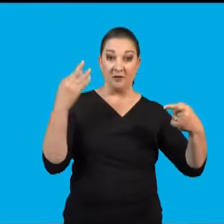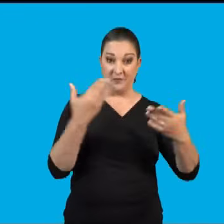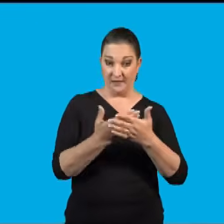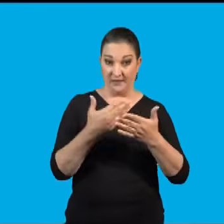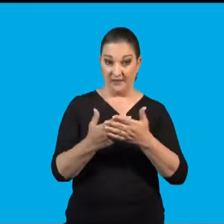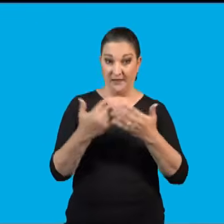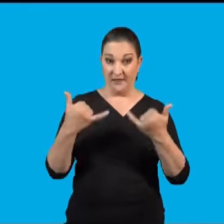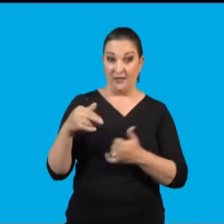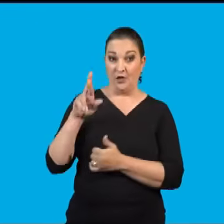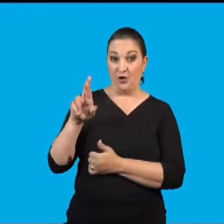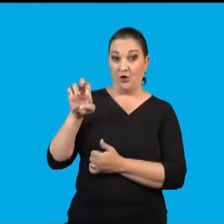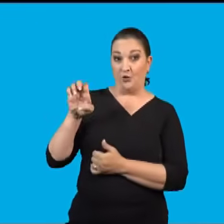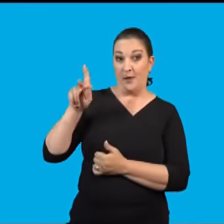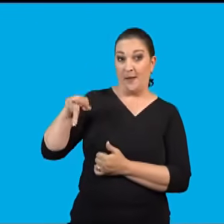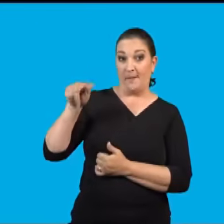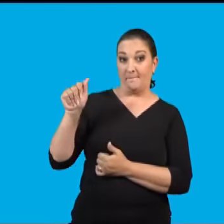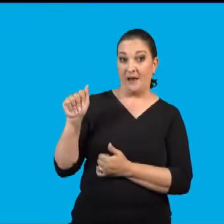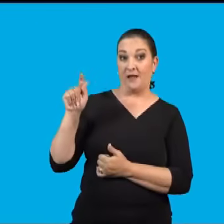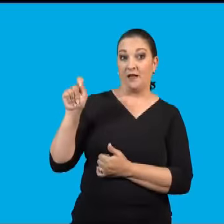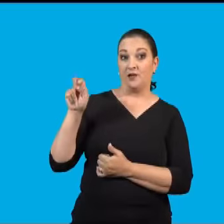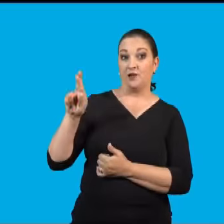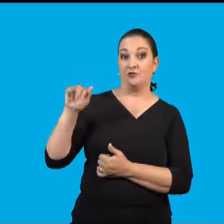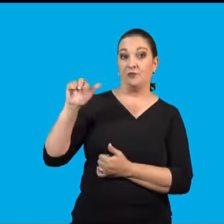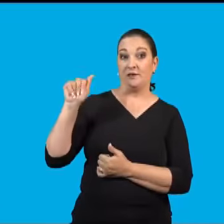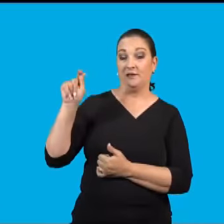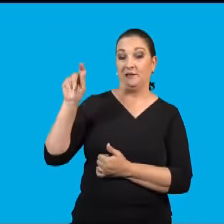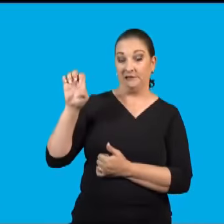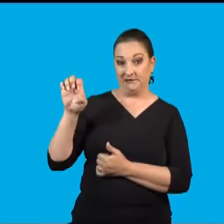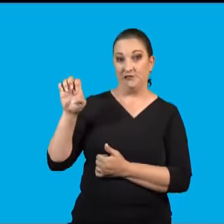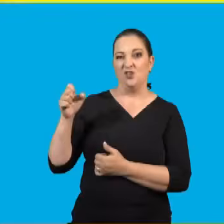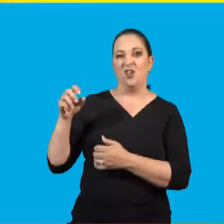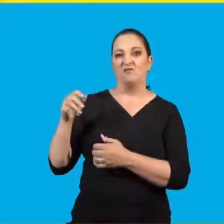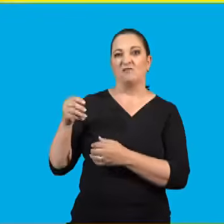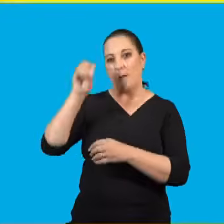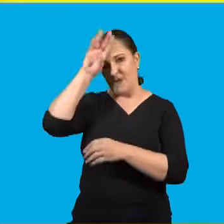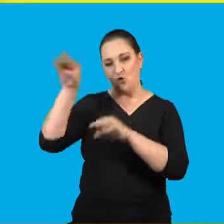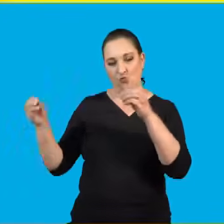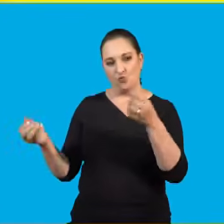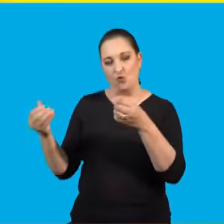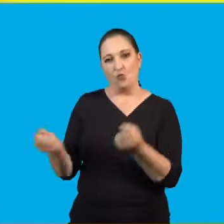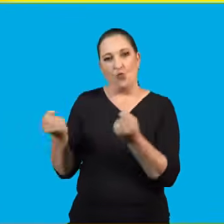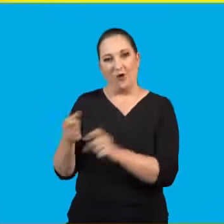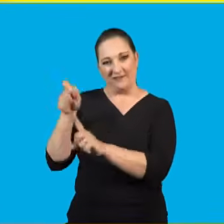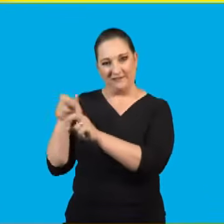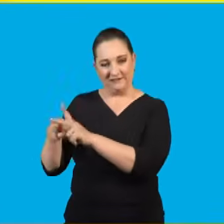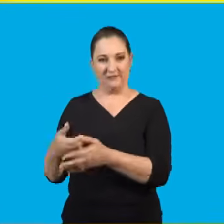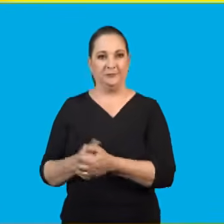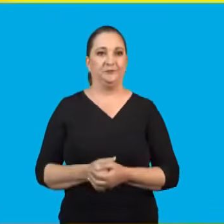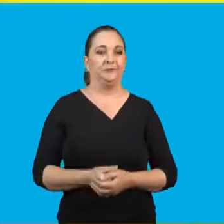out its threat to repatriate migrant workers, straight extraction from the source. Another possible one